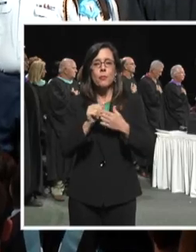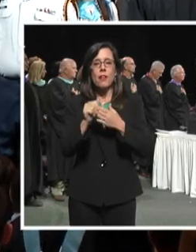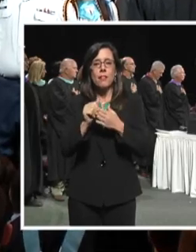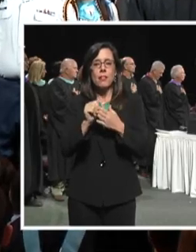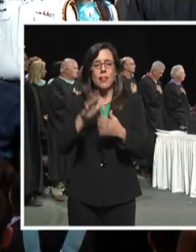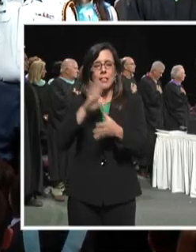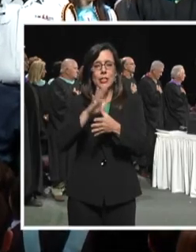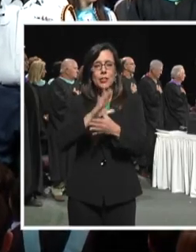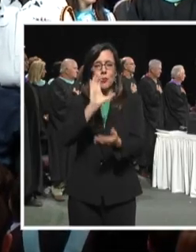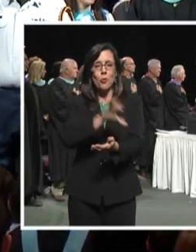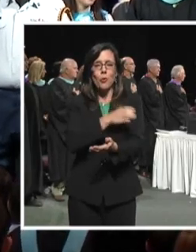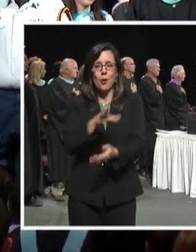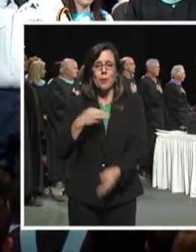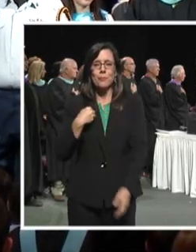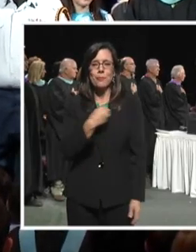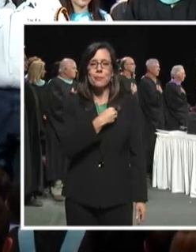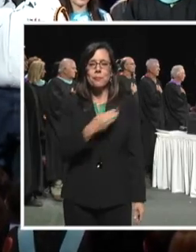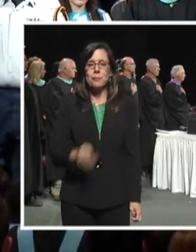members.